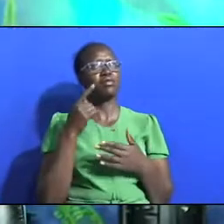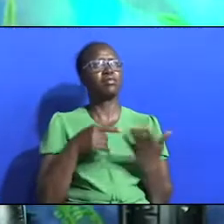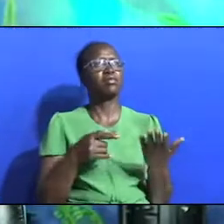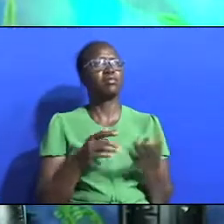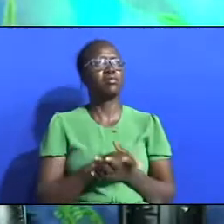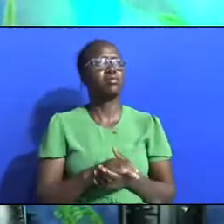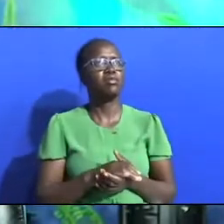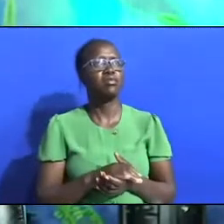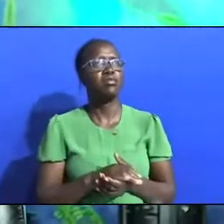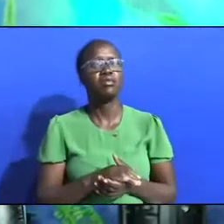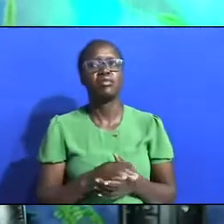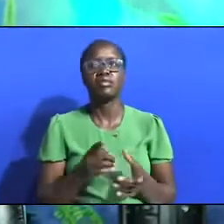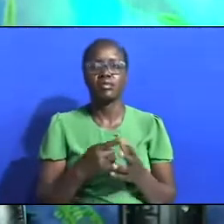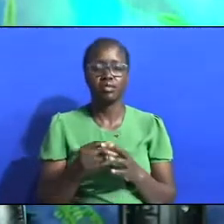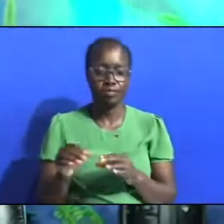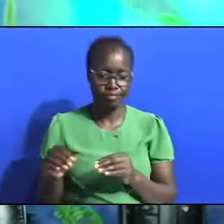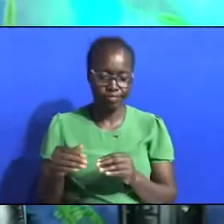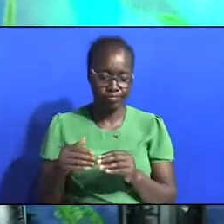Satan took him